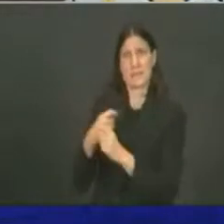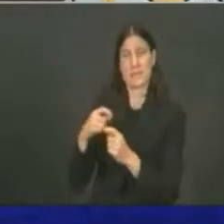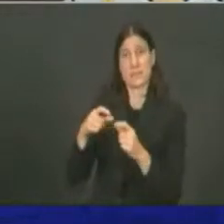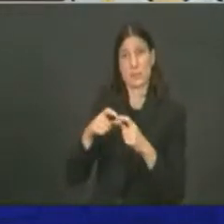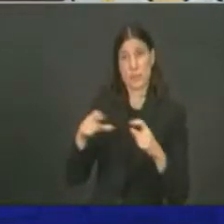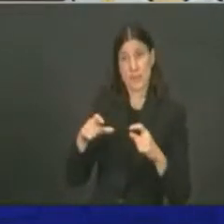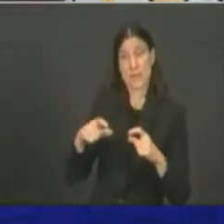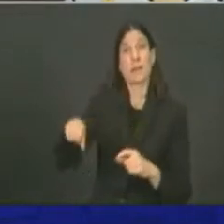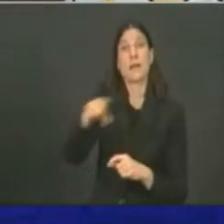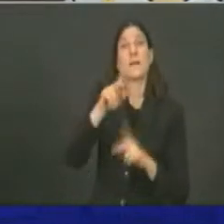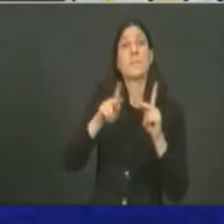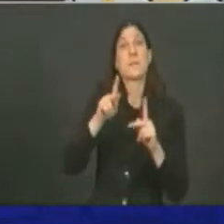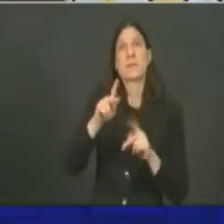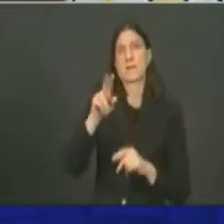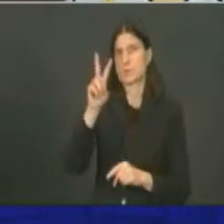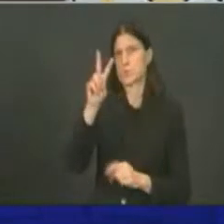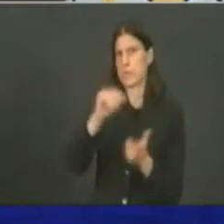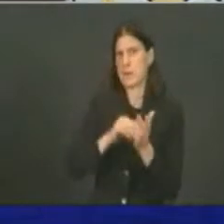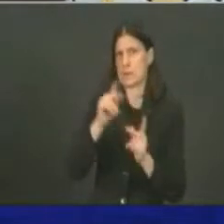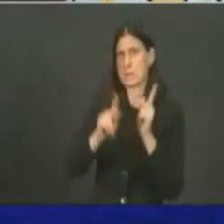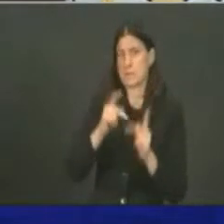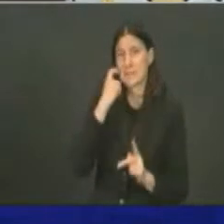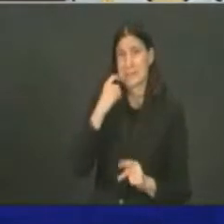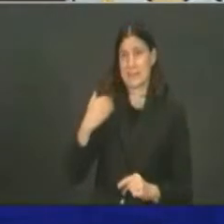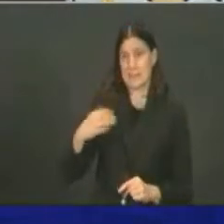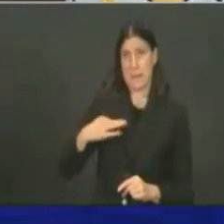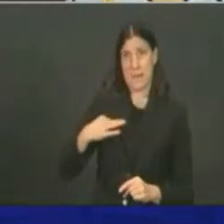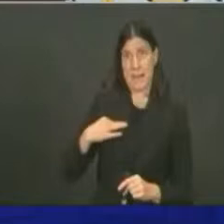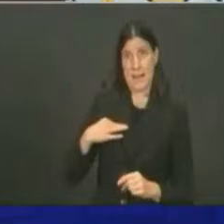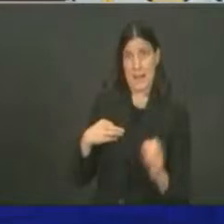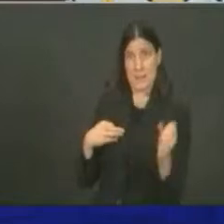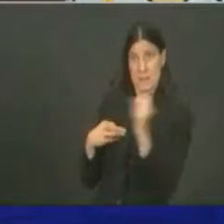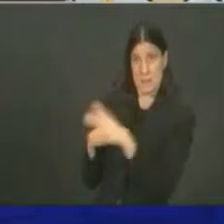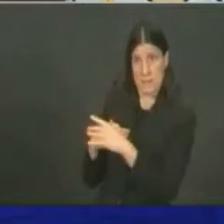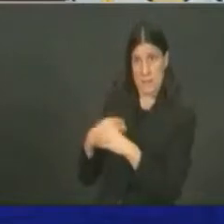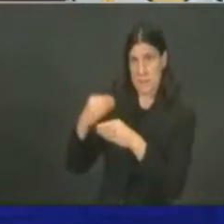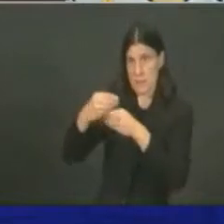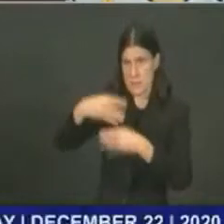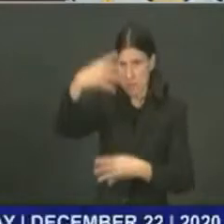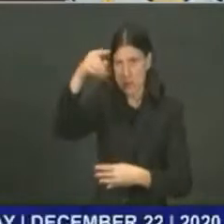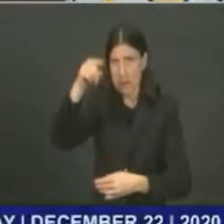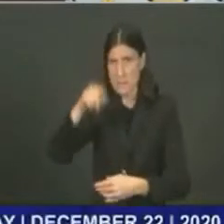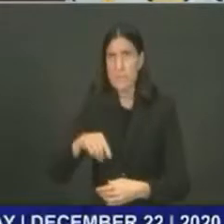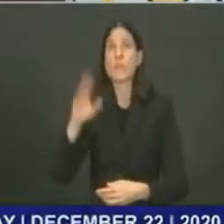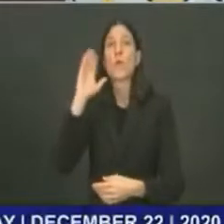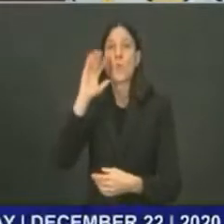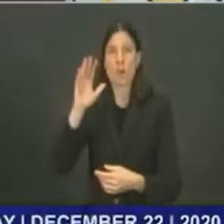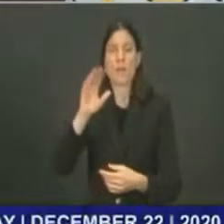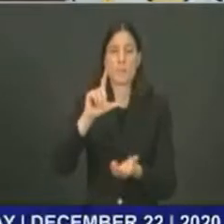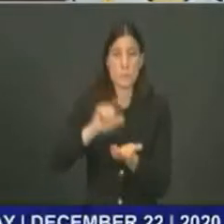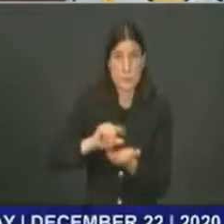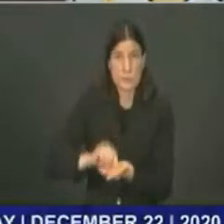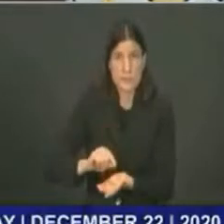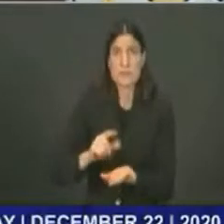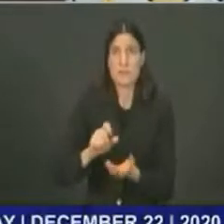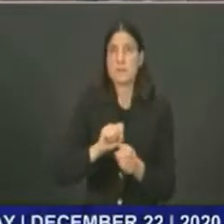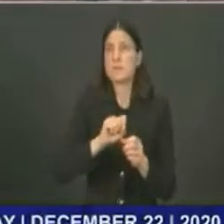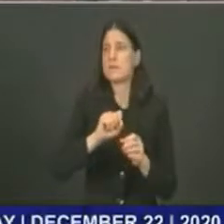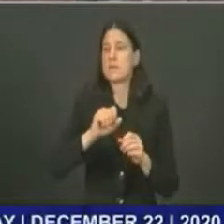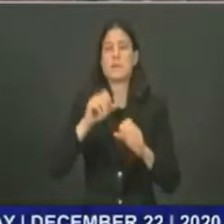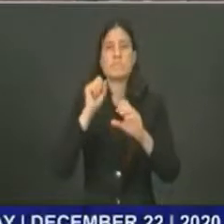the remainder of the checks will be sent out. Of course, there'll be a substantial additional mailing of checks on Monday the